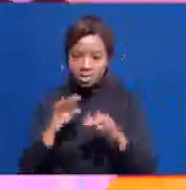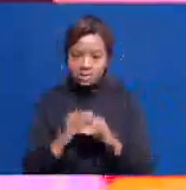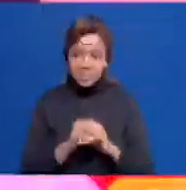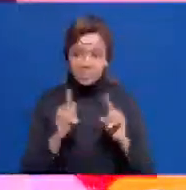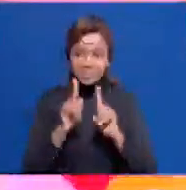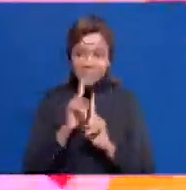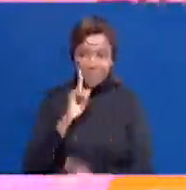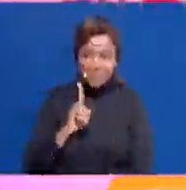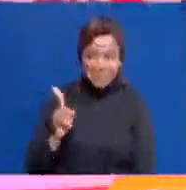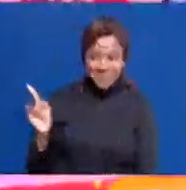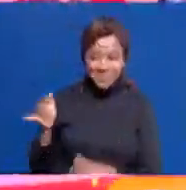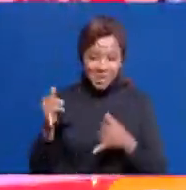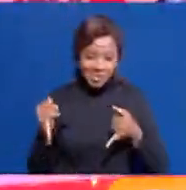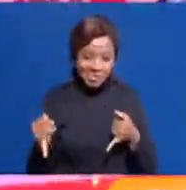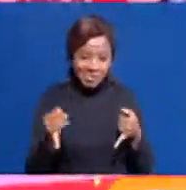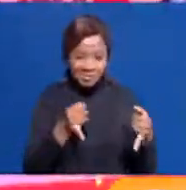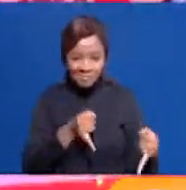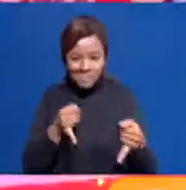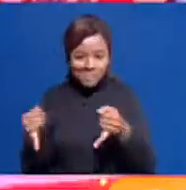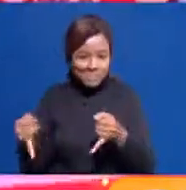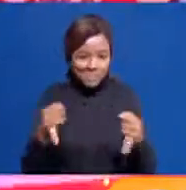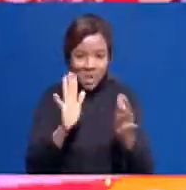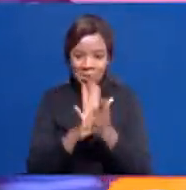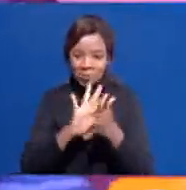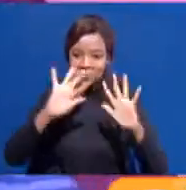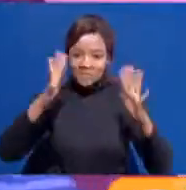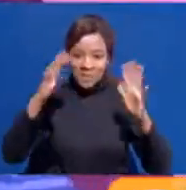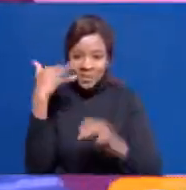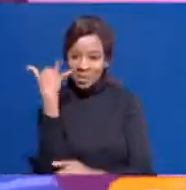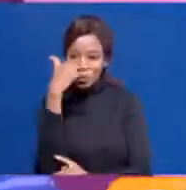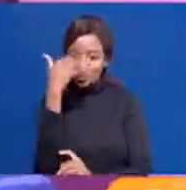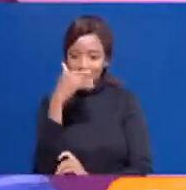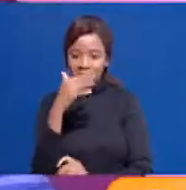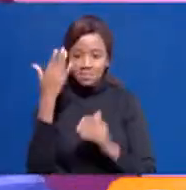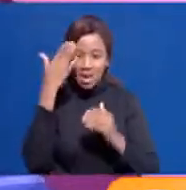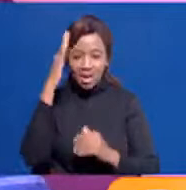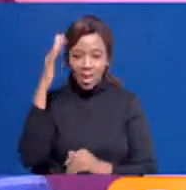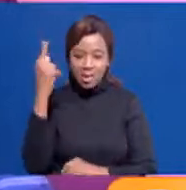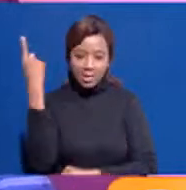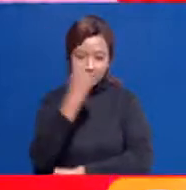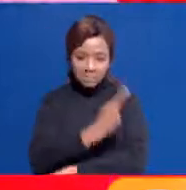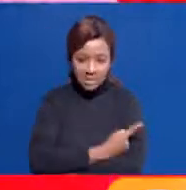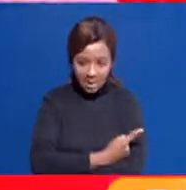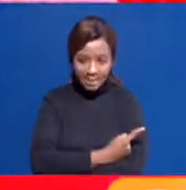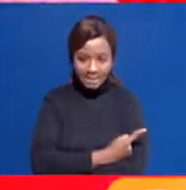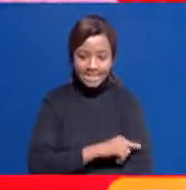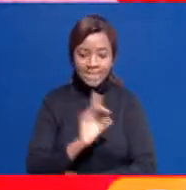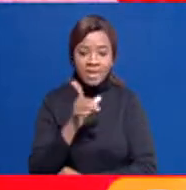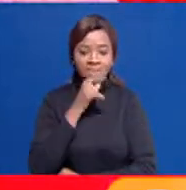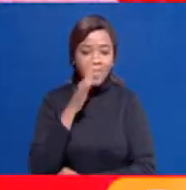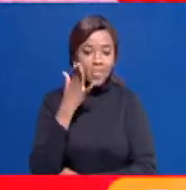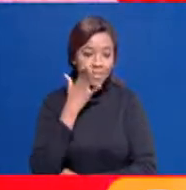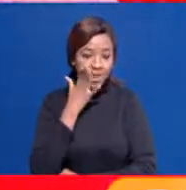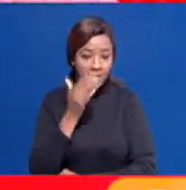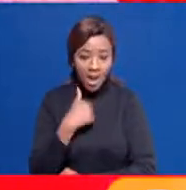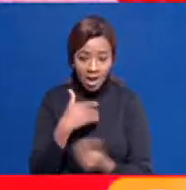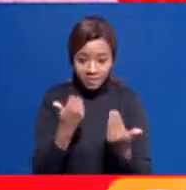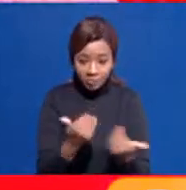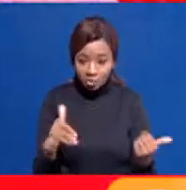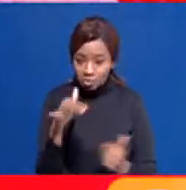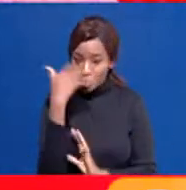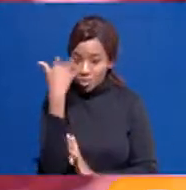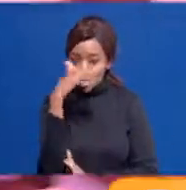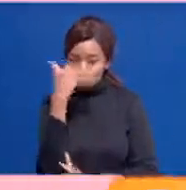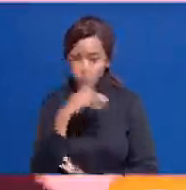beauty pageant contest to mark this year's World Autism Awareness Day. The parents with autistic children were